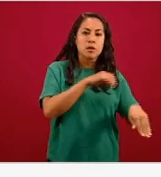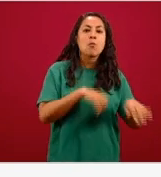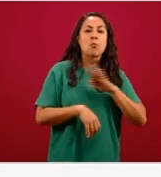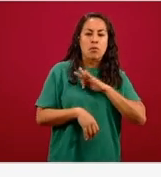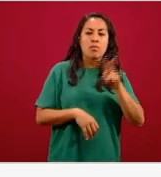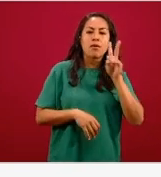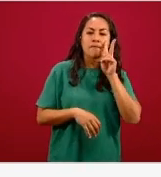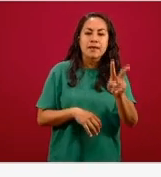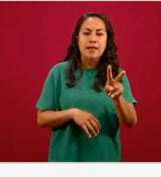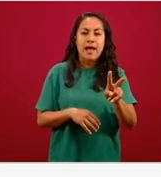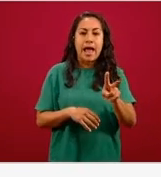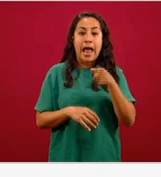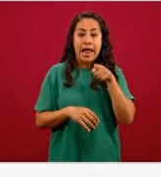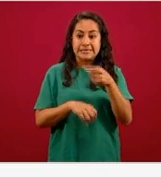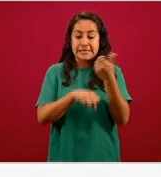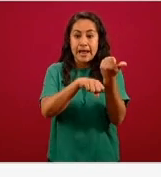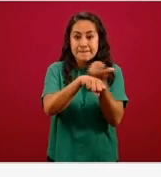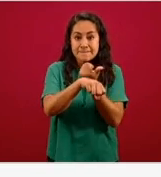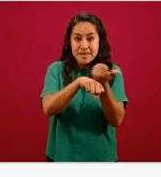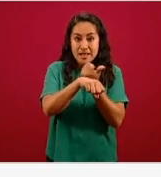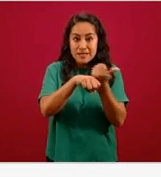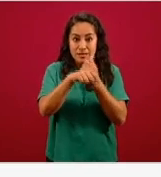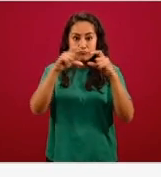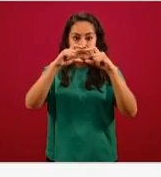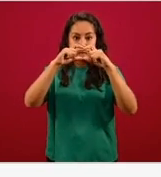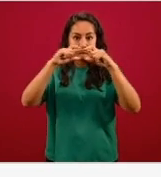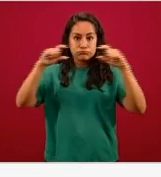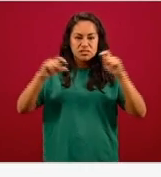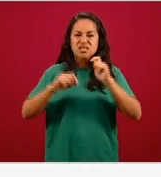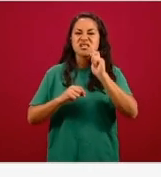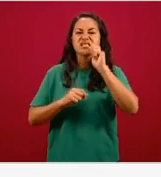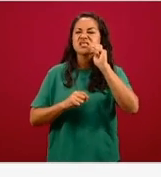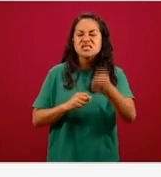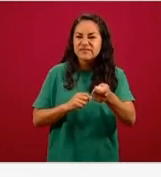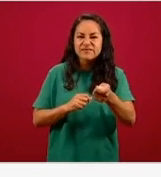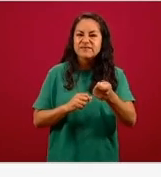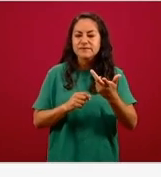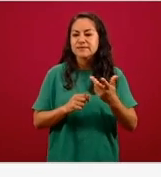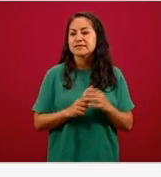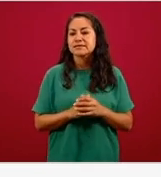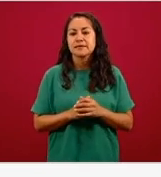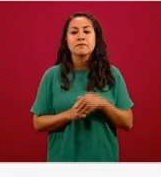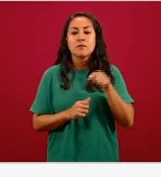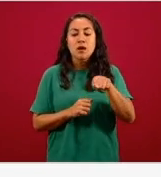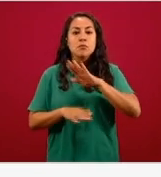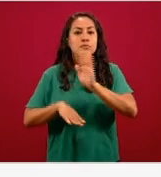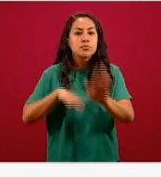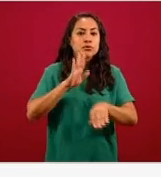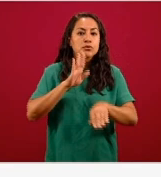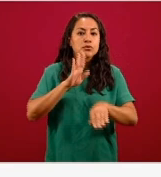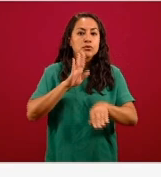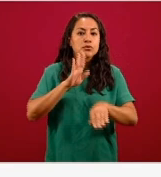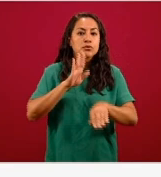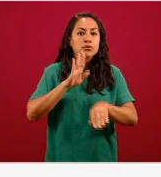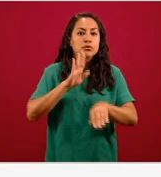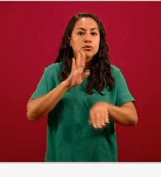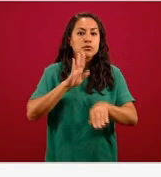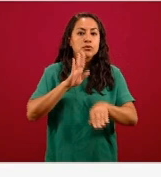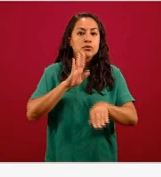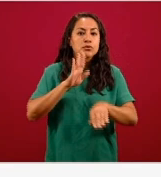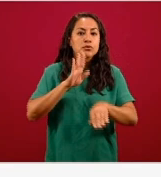death. Of course, the blue bars refer to confirmed COVID-19